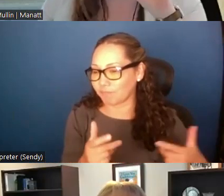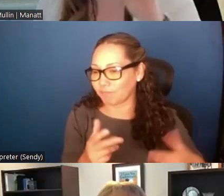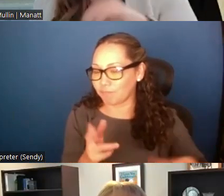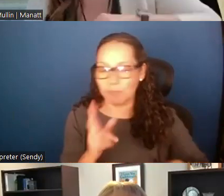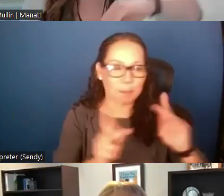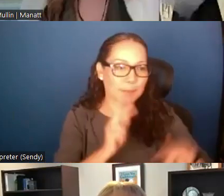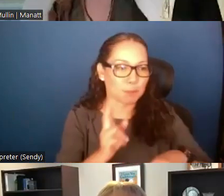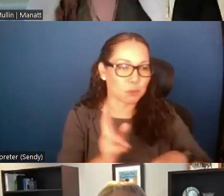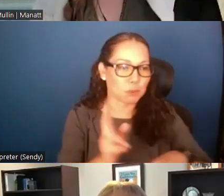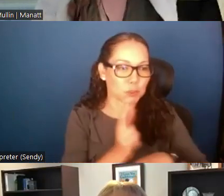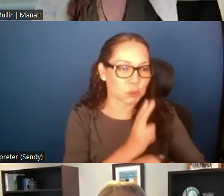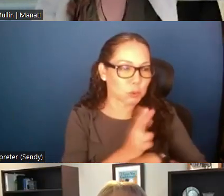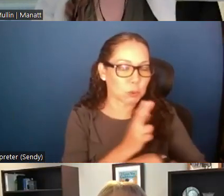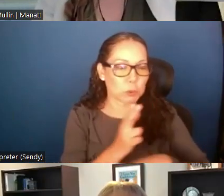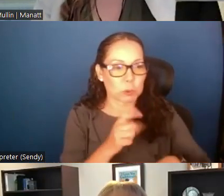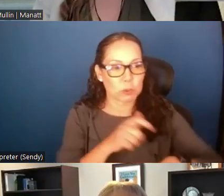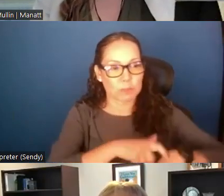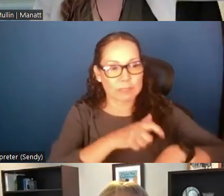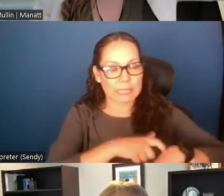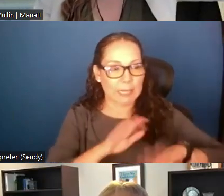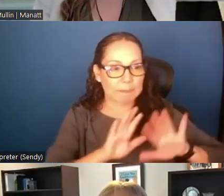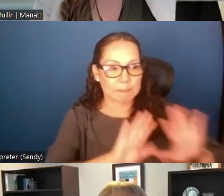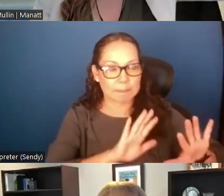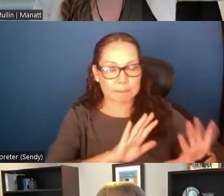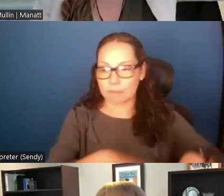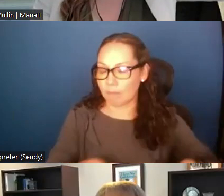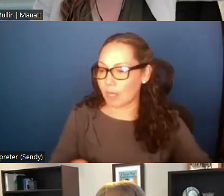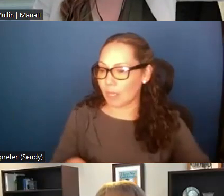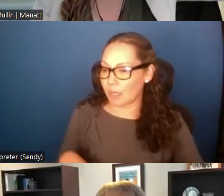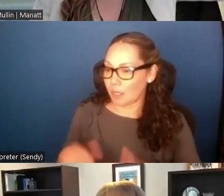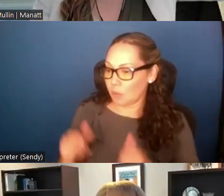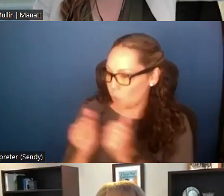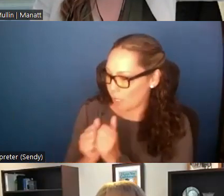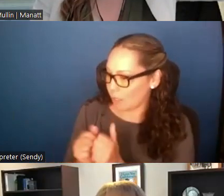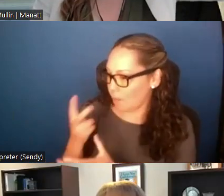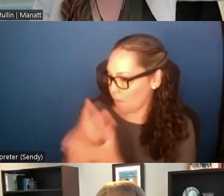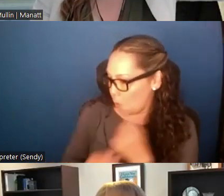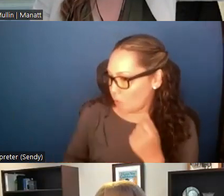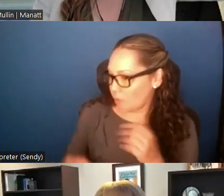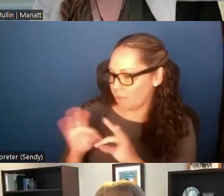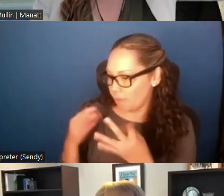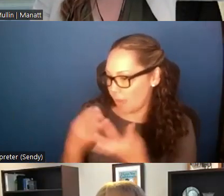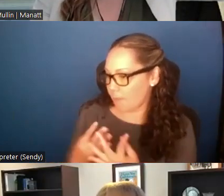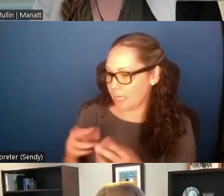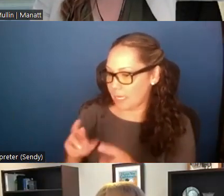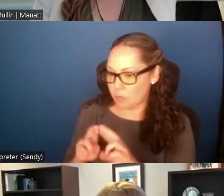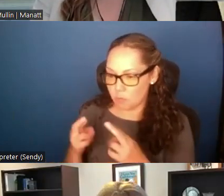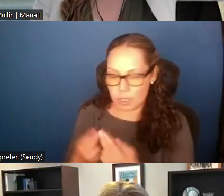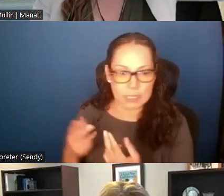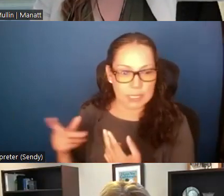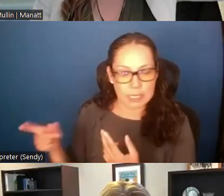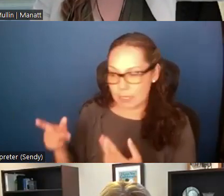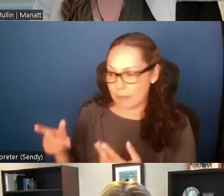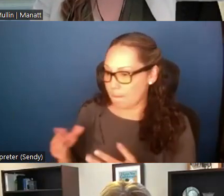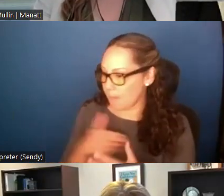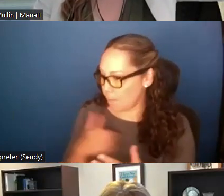active communication processes with both residents and family members that perhaps might be more efficient. And then